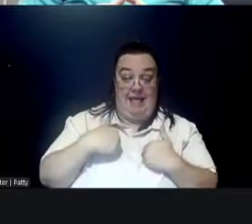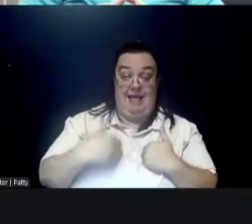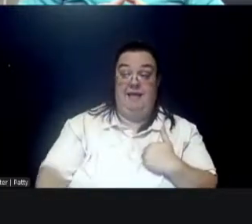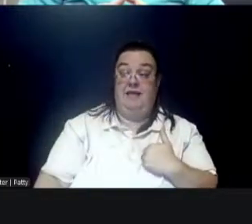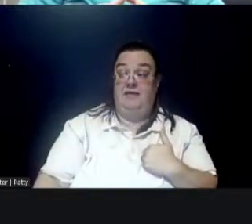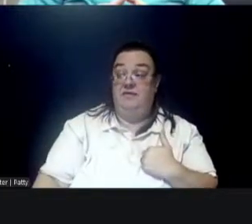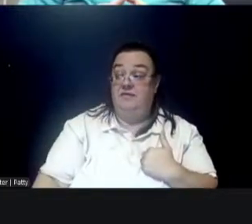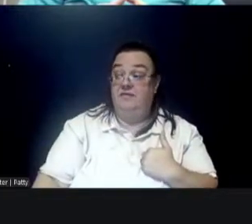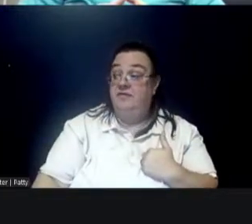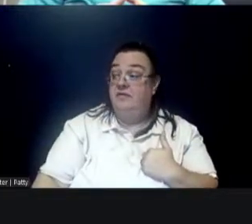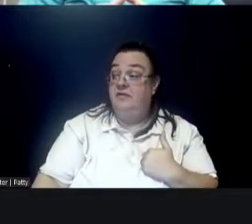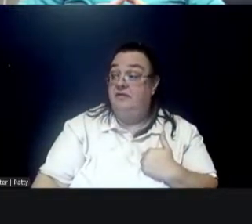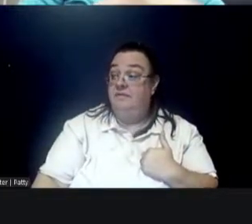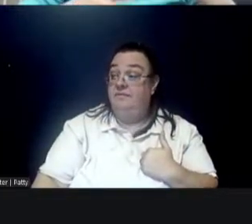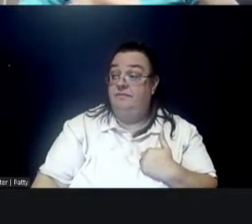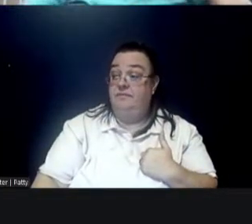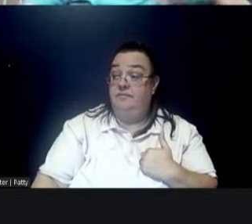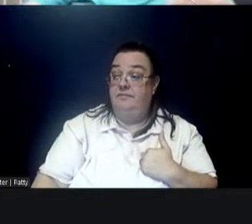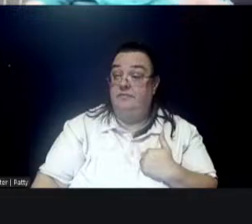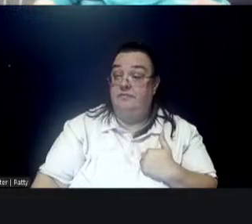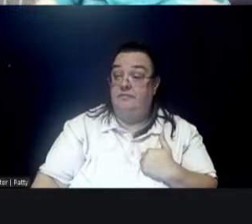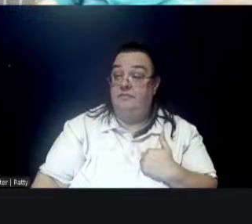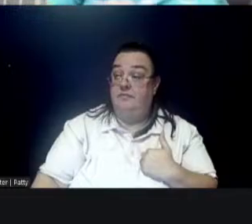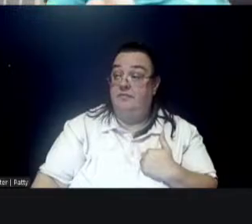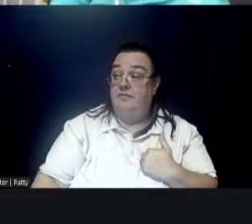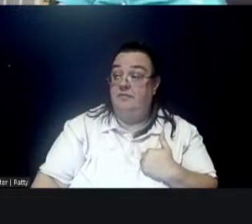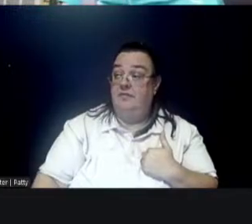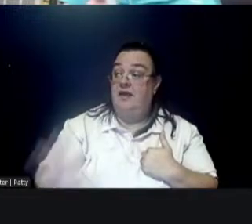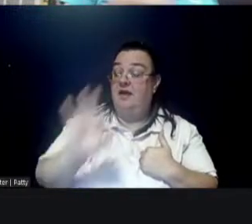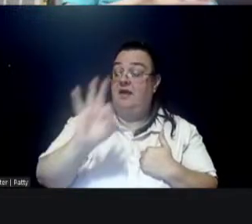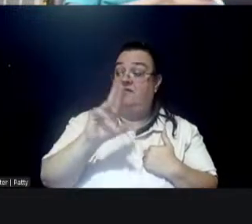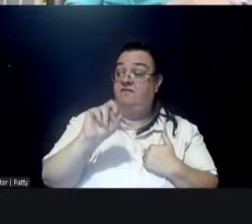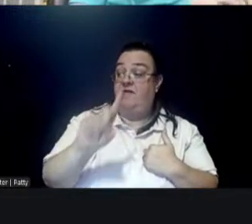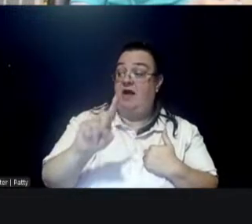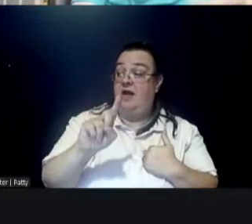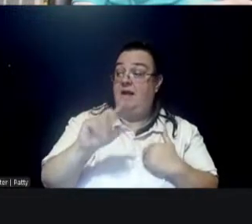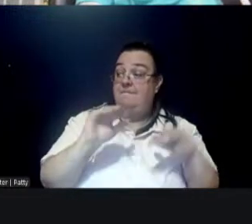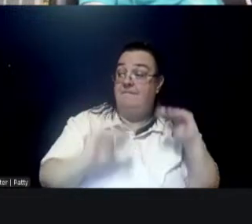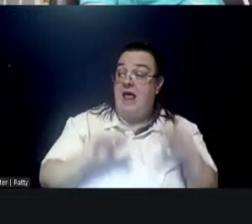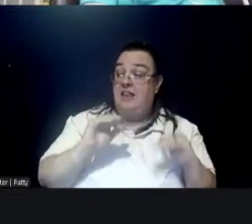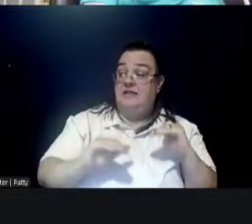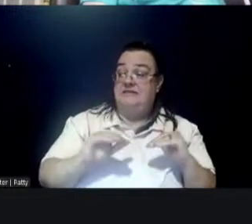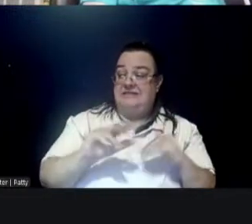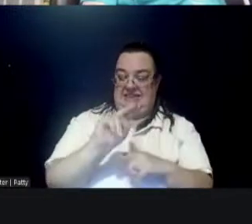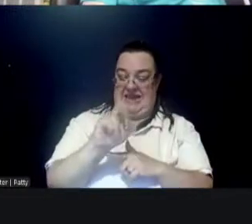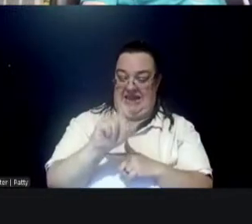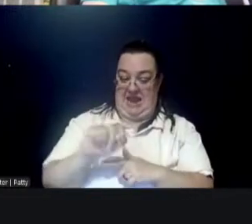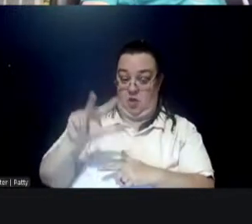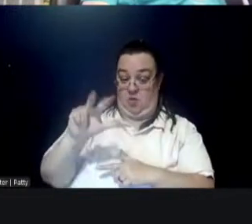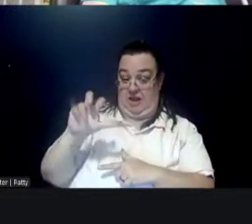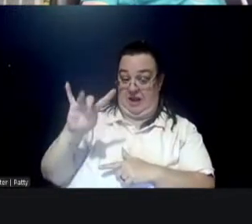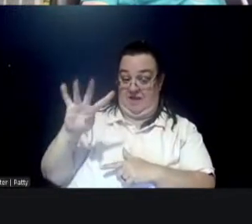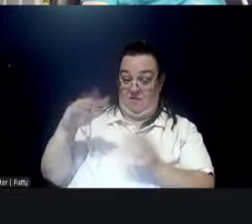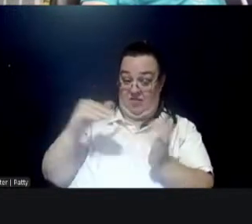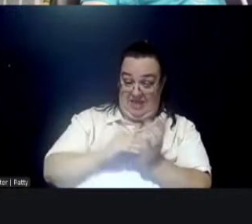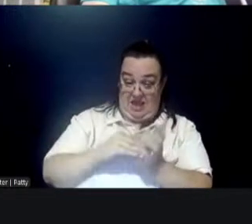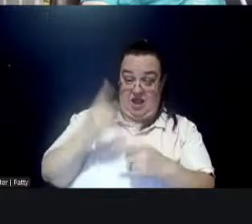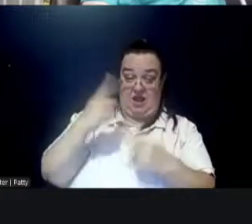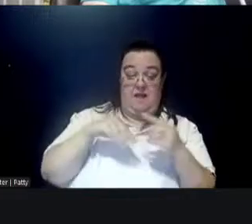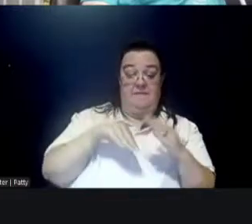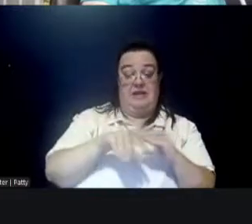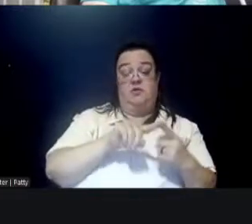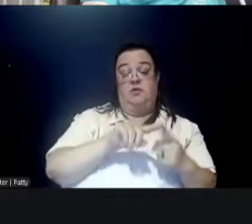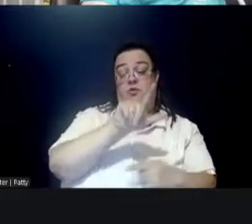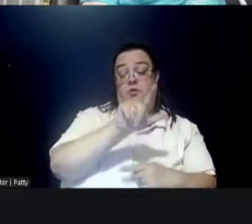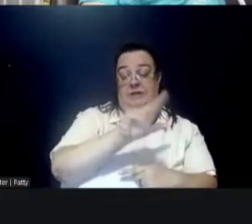the fund balance net of the 384,000 coming into 26 was